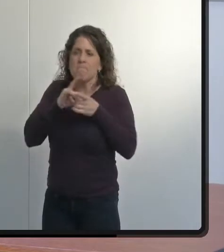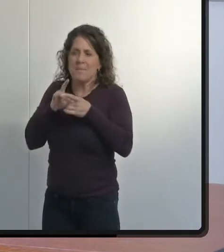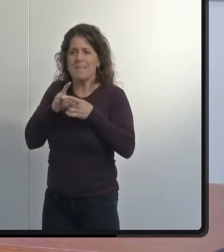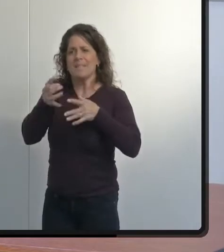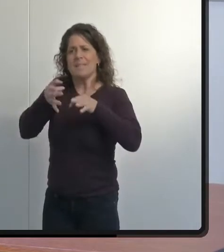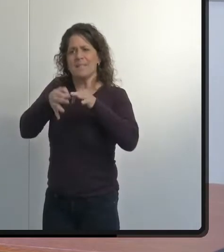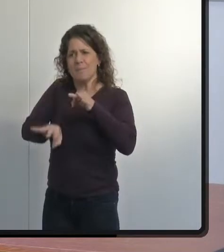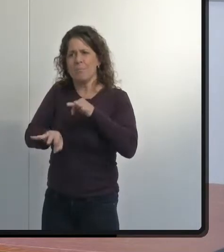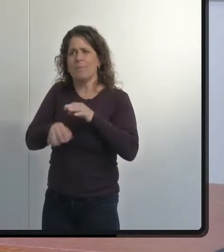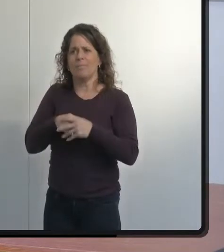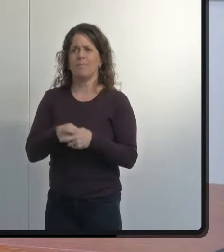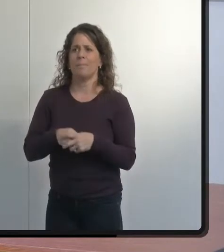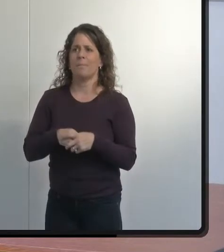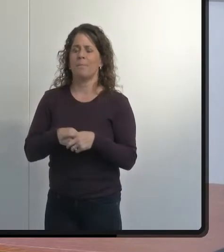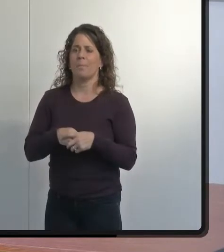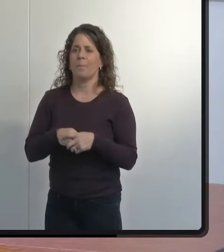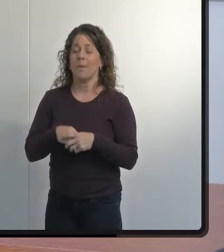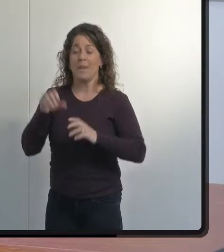Amazing to watch.